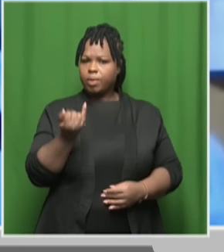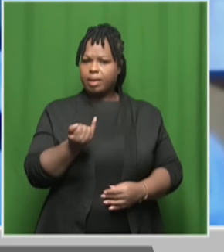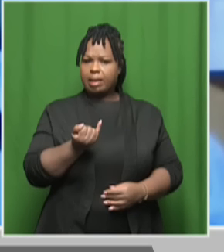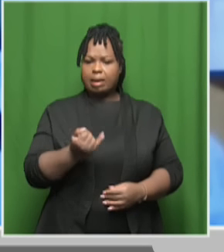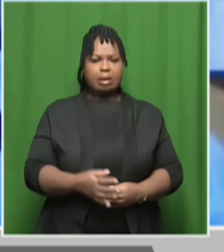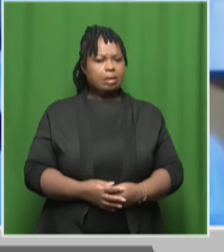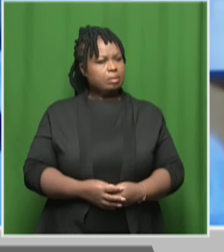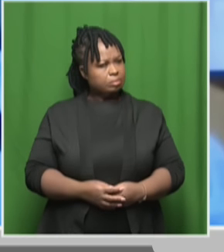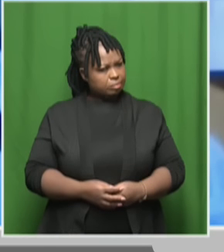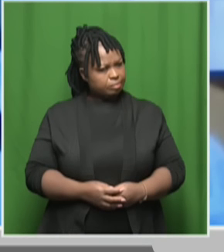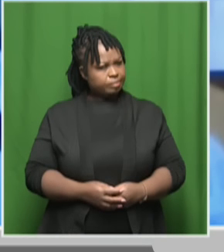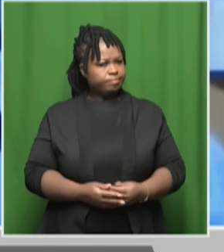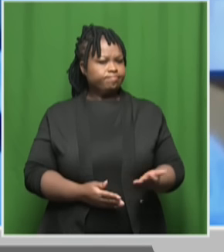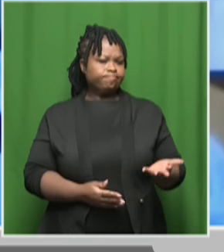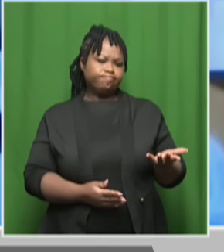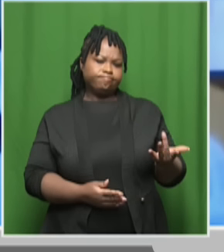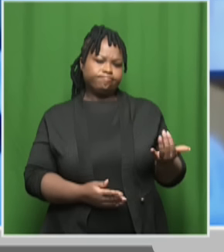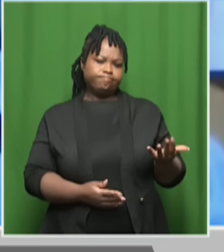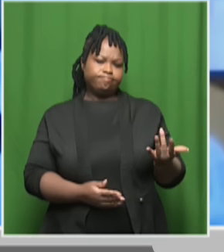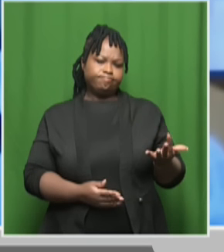it's a combination of,